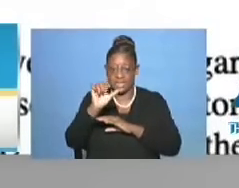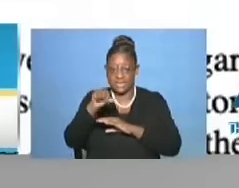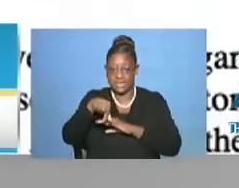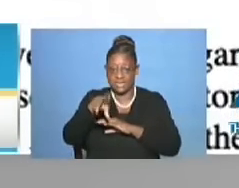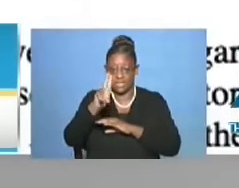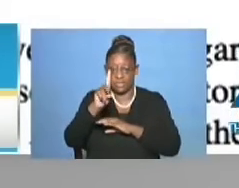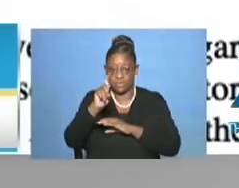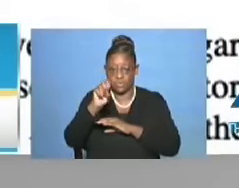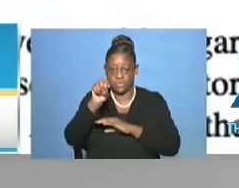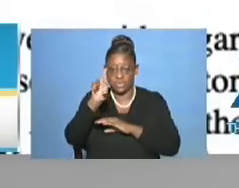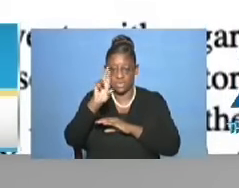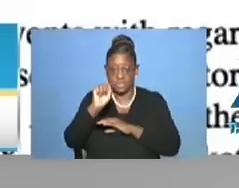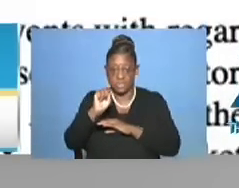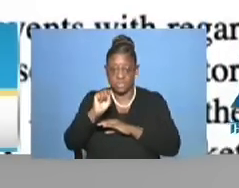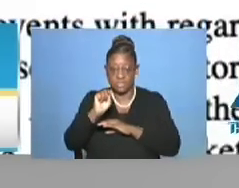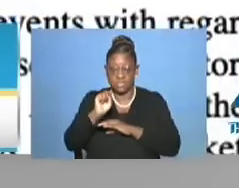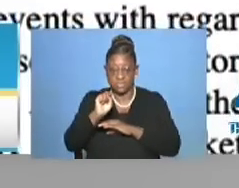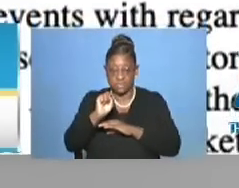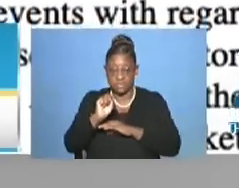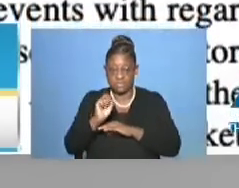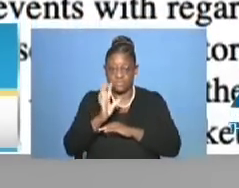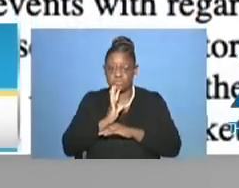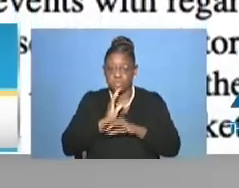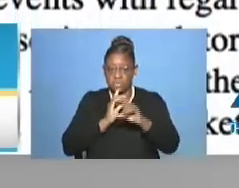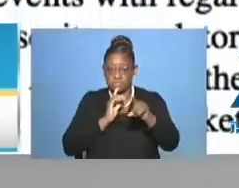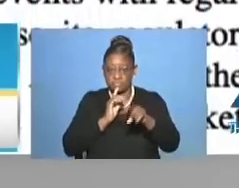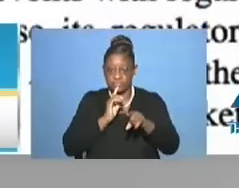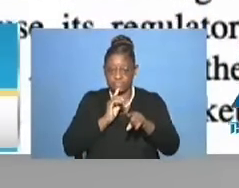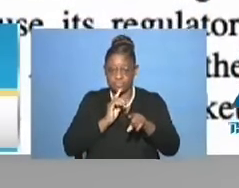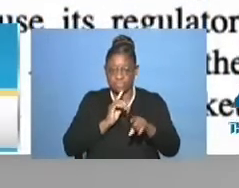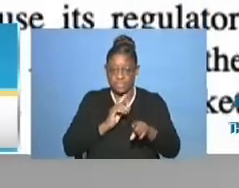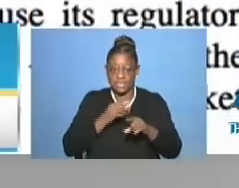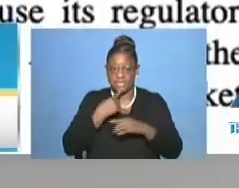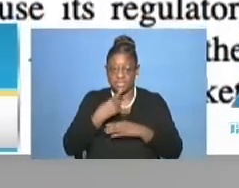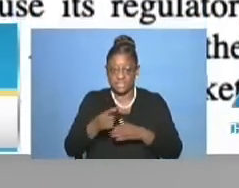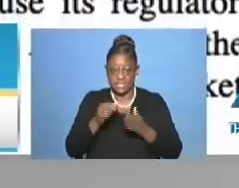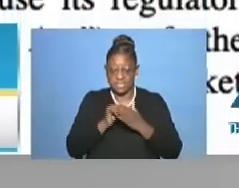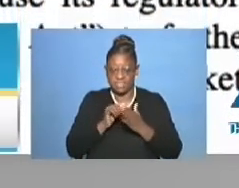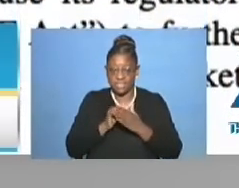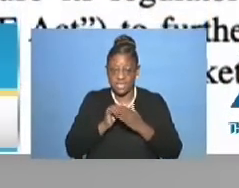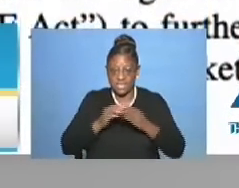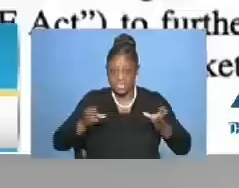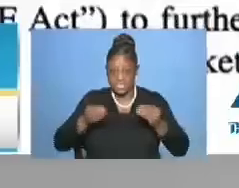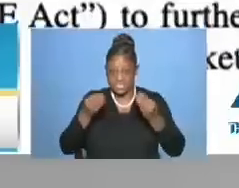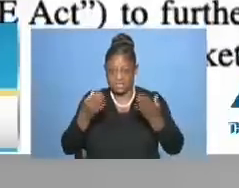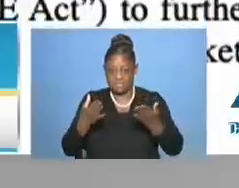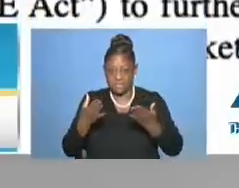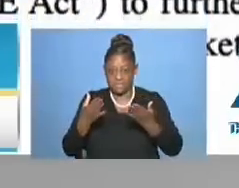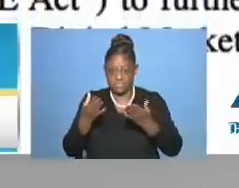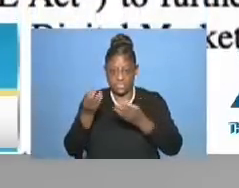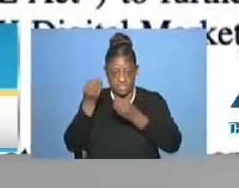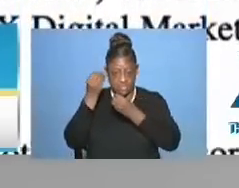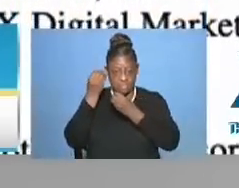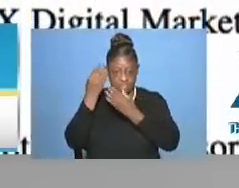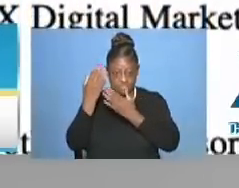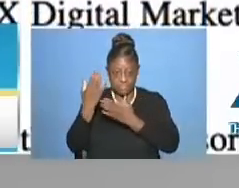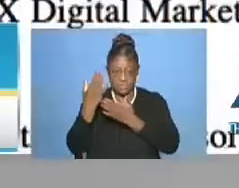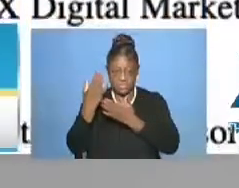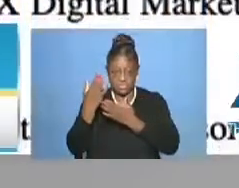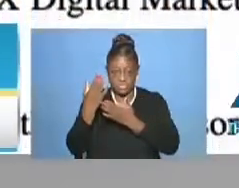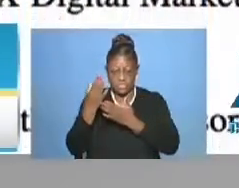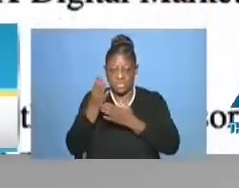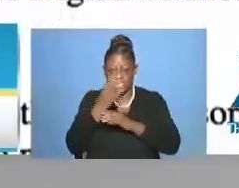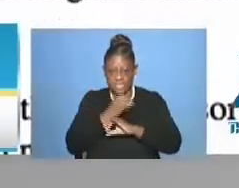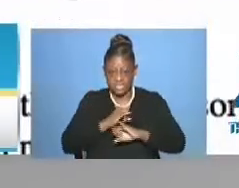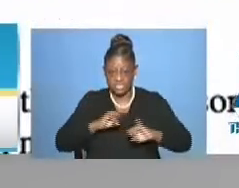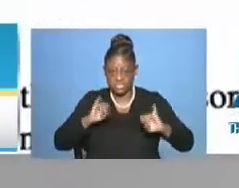of FTX Digital Markets. The Securities Commission further noting in a release that given the magnitude, urgency, and